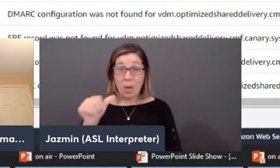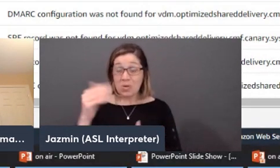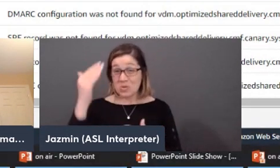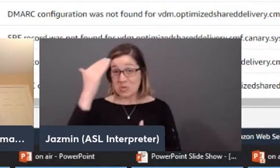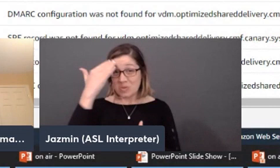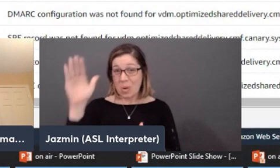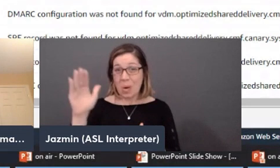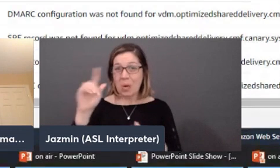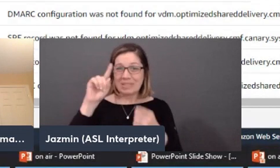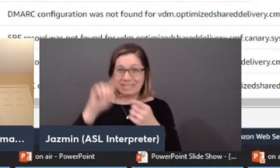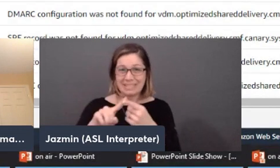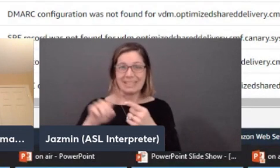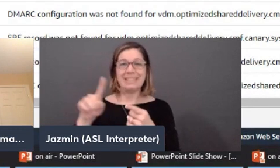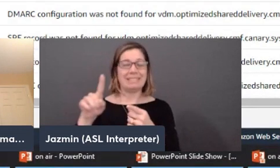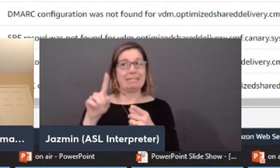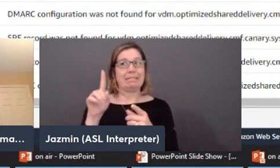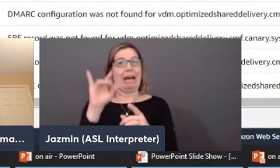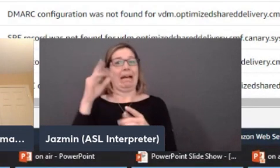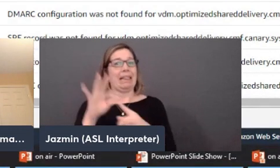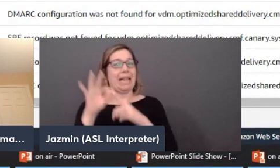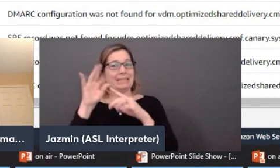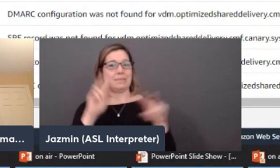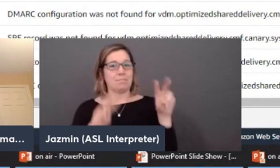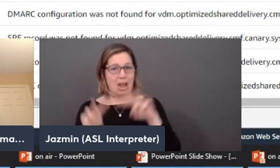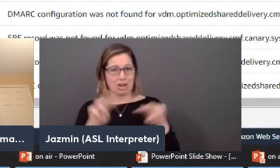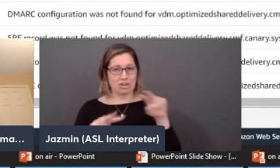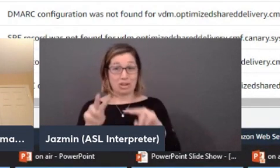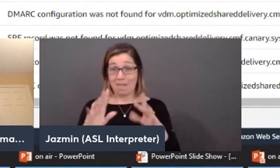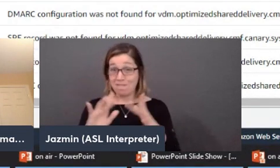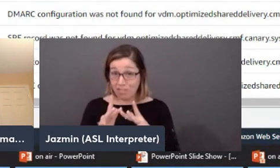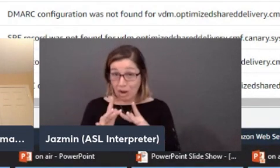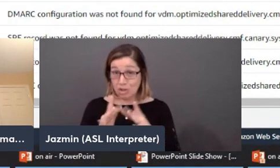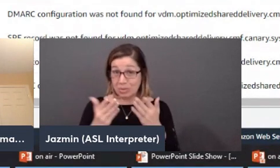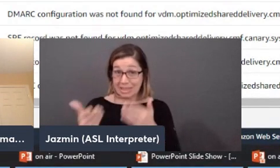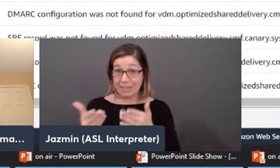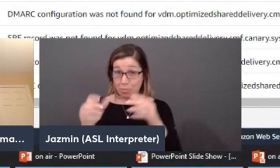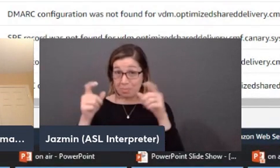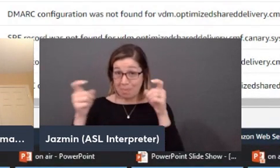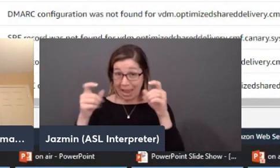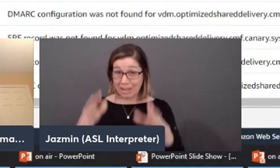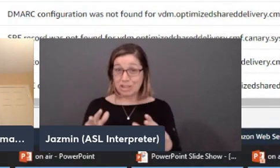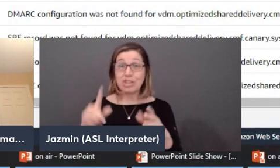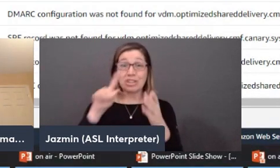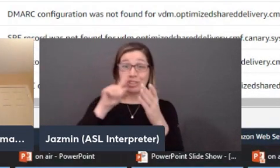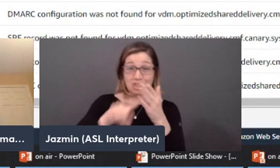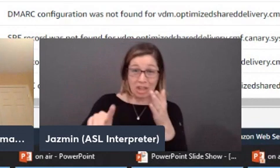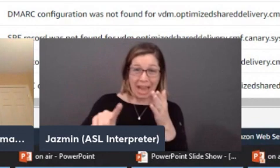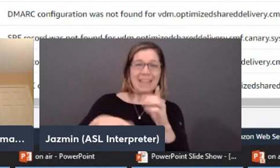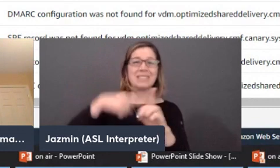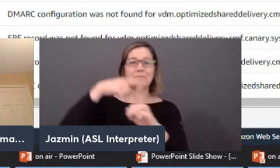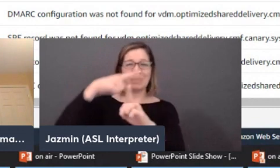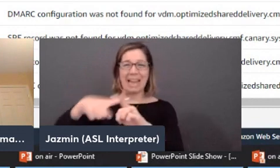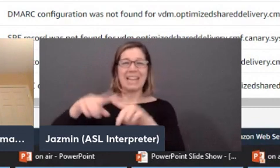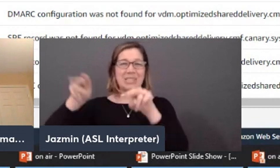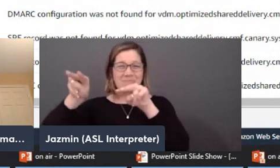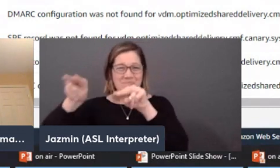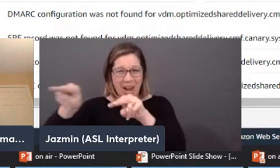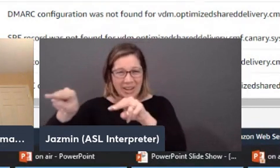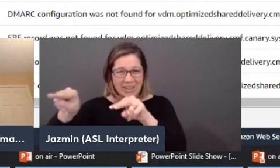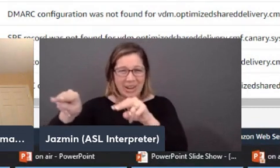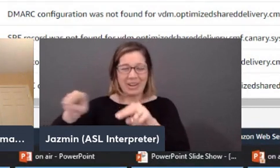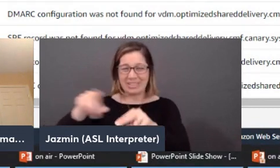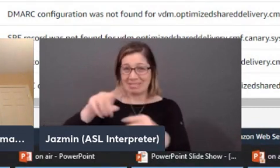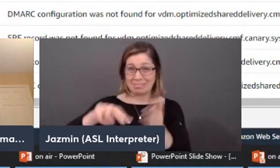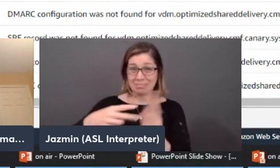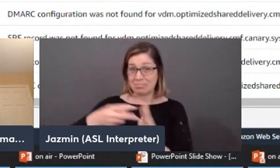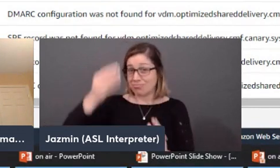being monitored. Virtual Deliverability Manager not only checks it, it also monitors it. So you'll quickly get awareness that